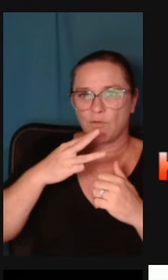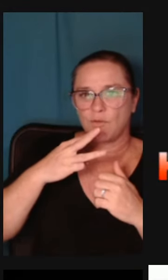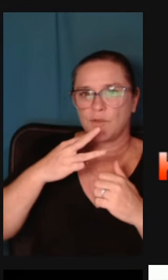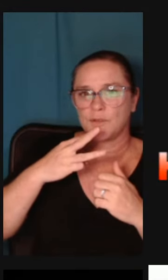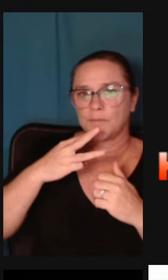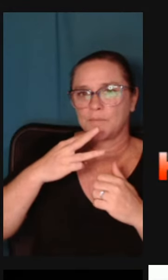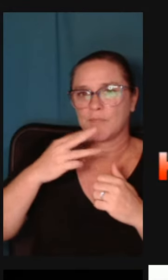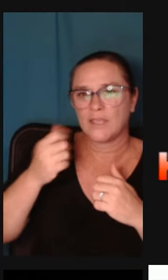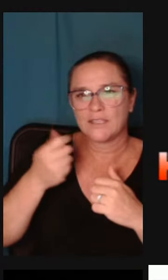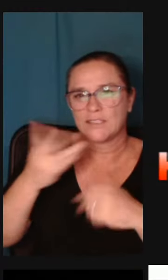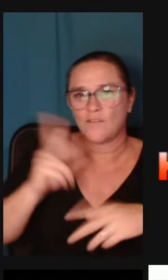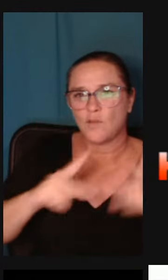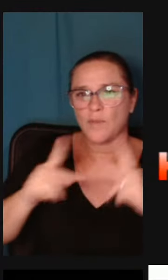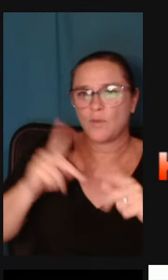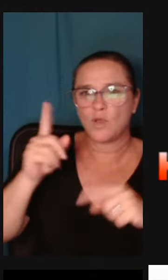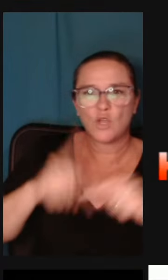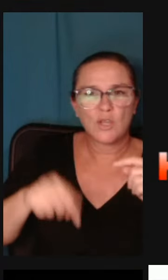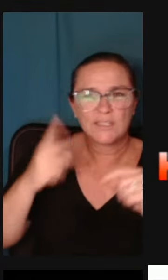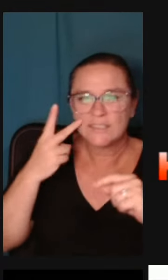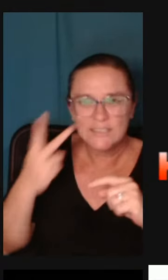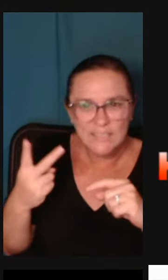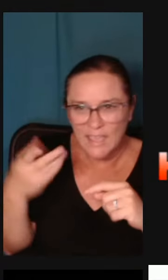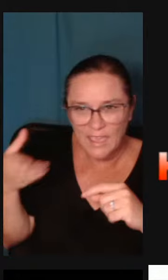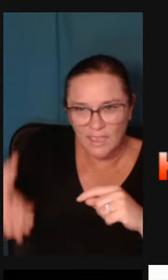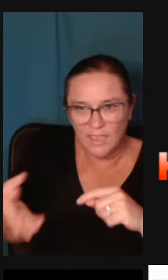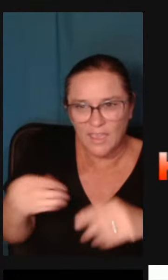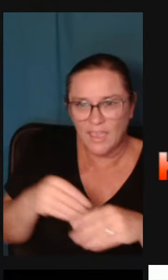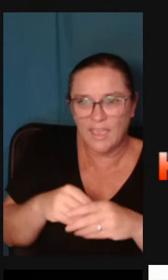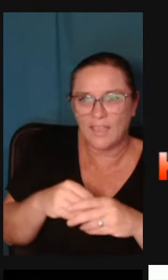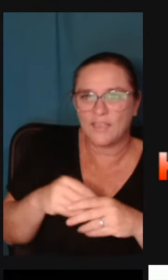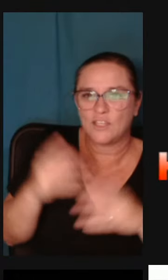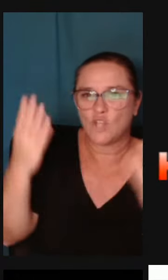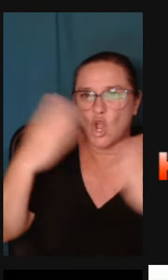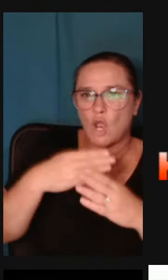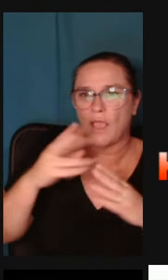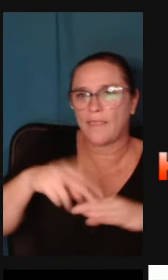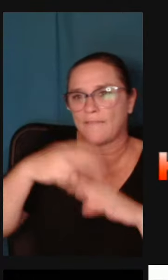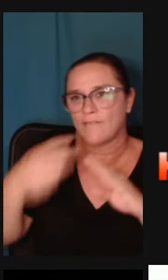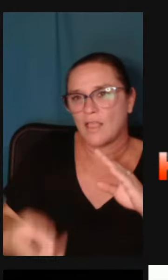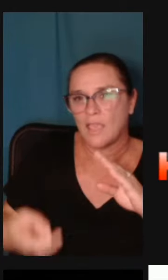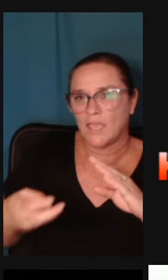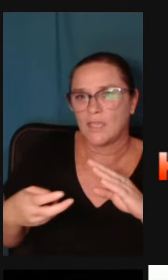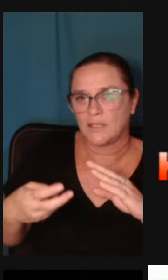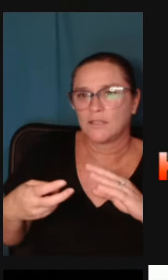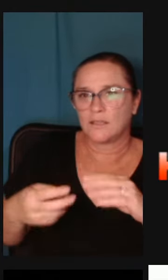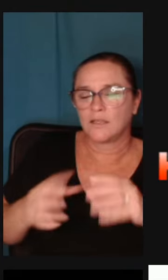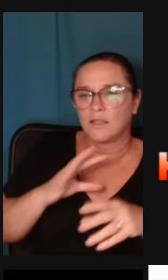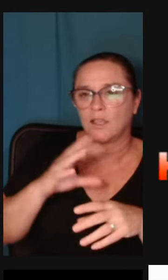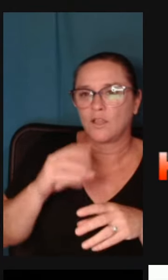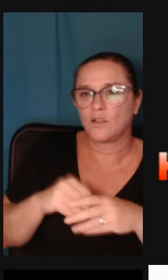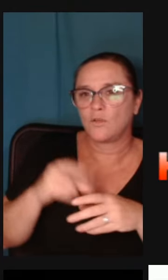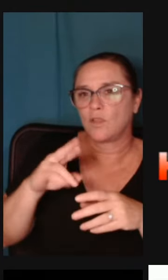Several people couldn't see it in the dark, and fell in, including Rico and Dr. Mitchell.